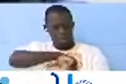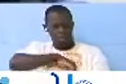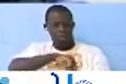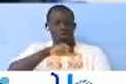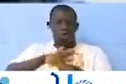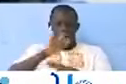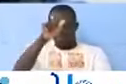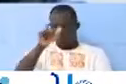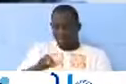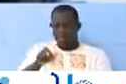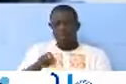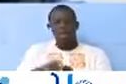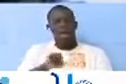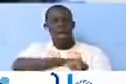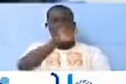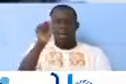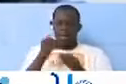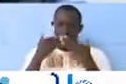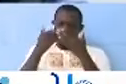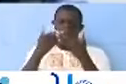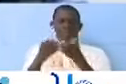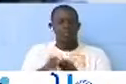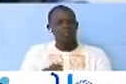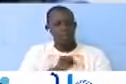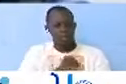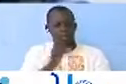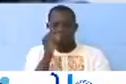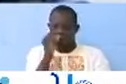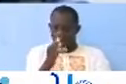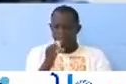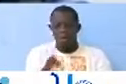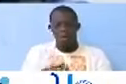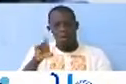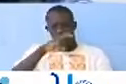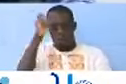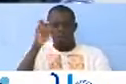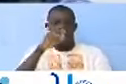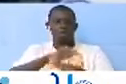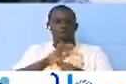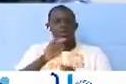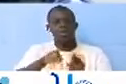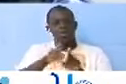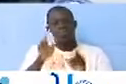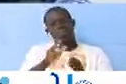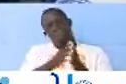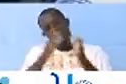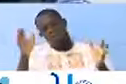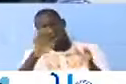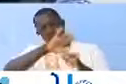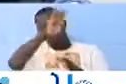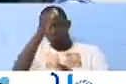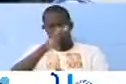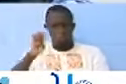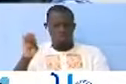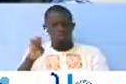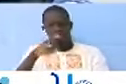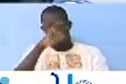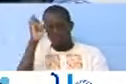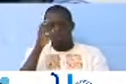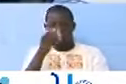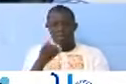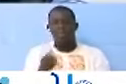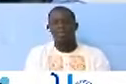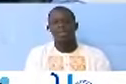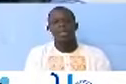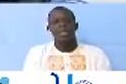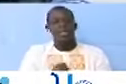and informed him that, and he said he works on big trucks. Ngafaya ko ayaw niyo ko sa inyo ng ngafeng kay Sirfo Jata eh